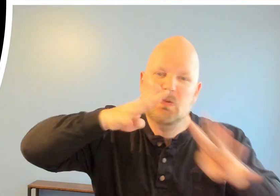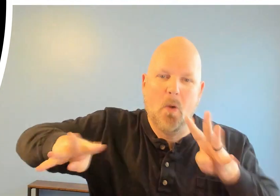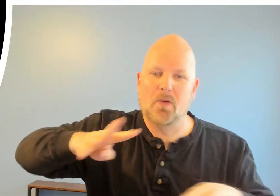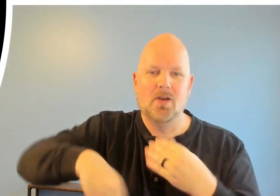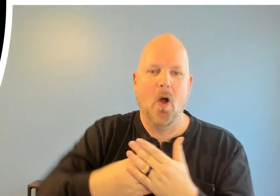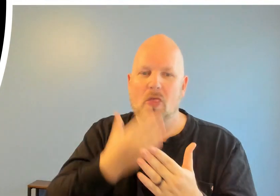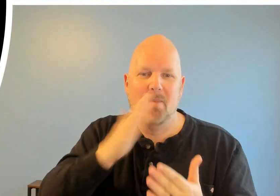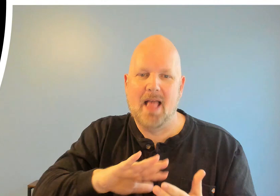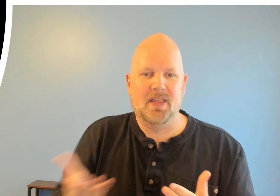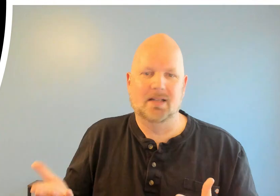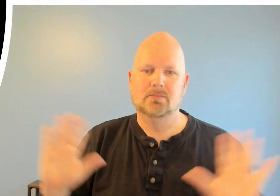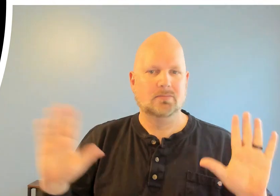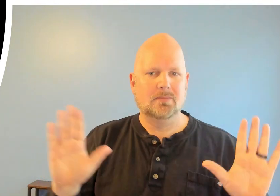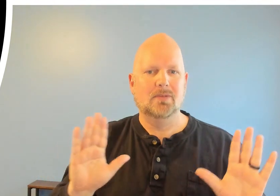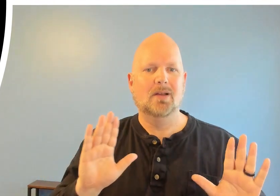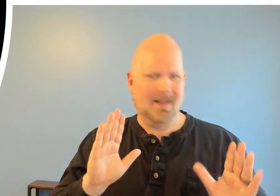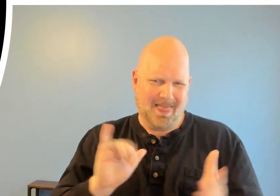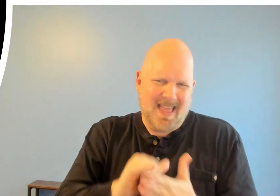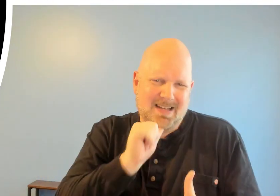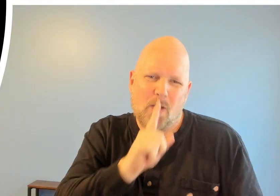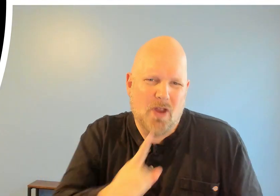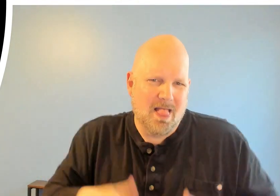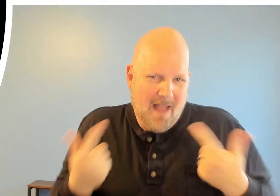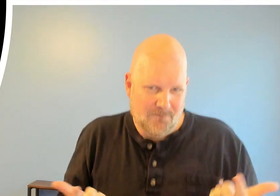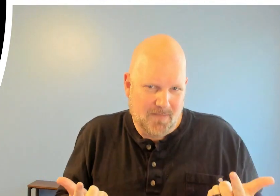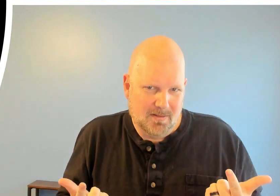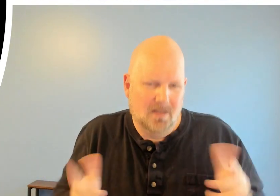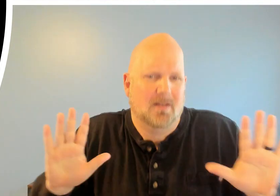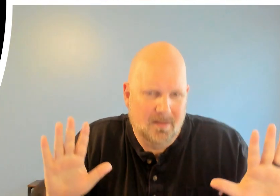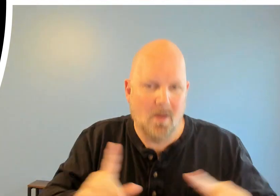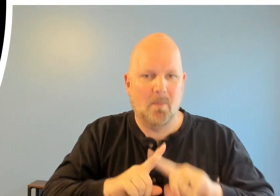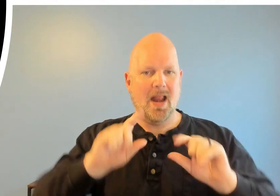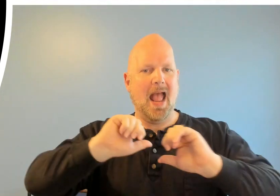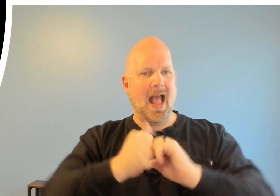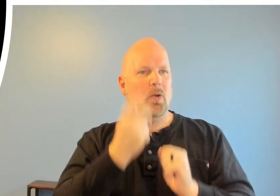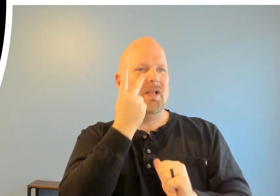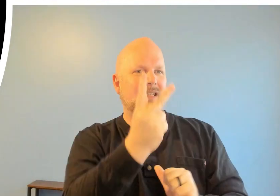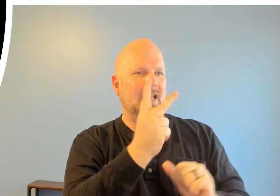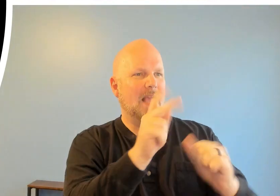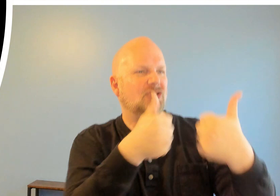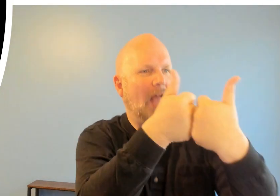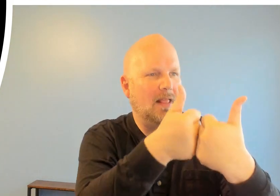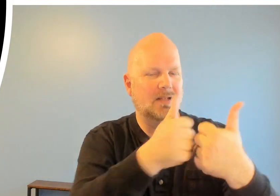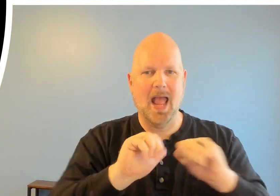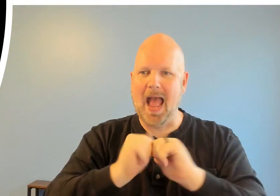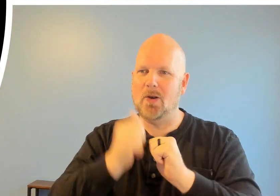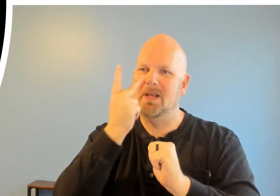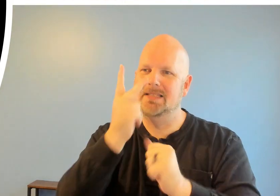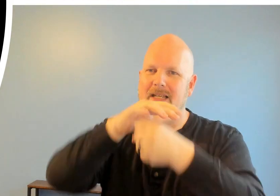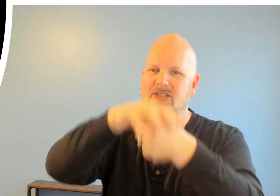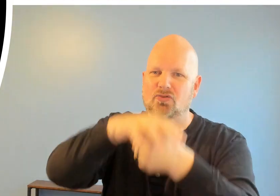just thinking everything's positive. We have to deal with real life, of course, but how do we look at challenges? How do we look at